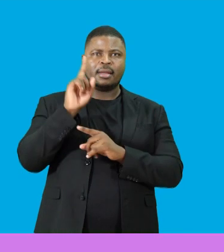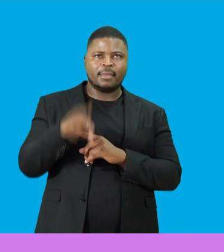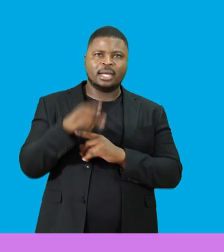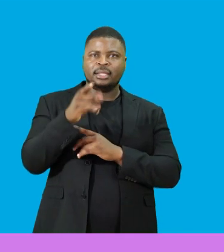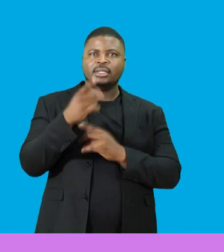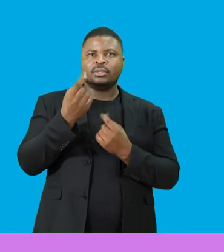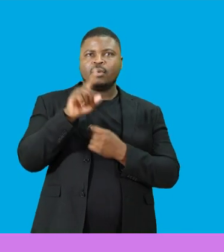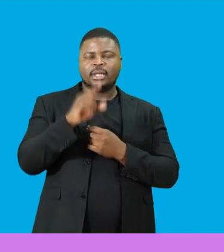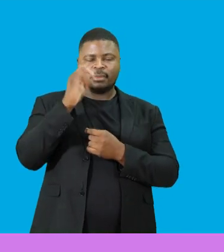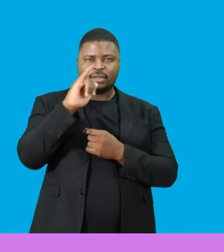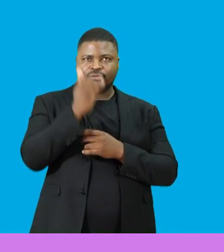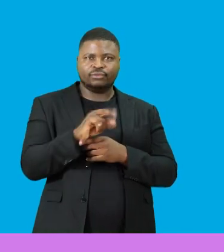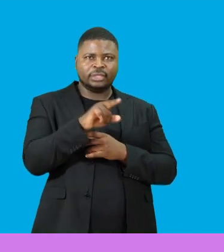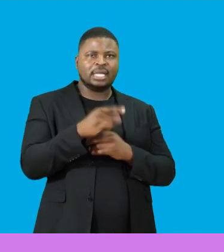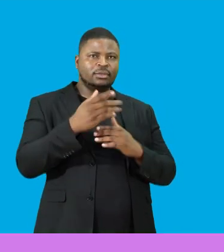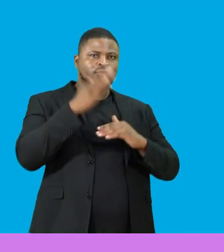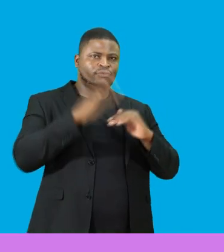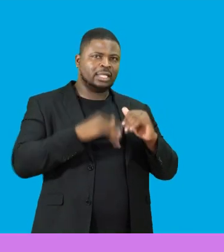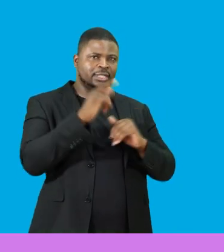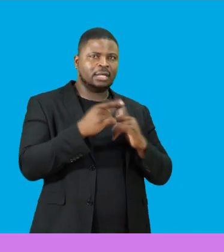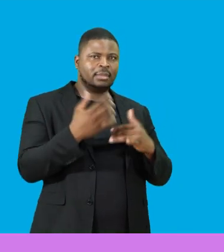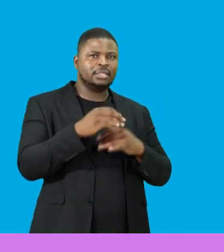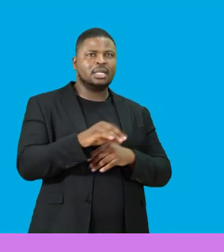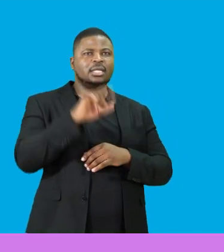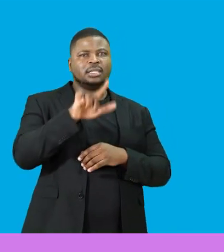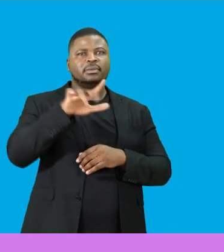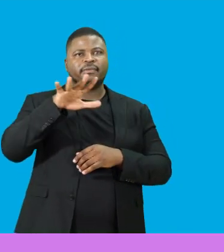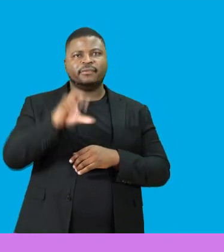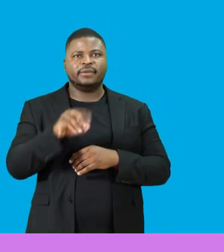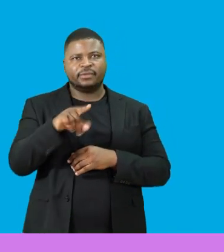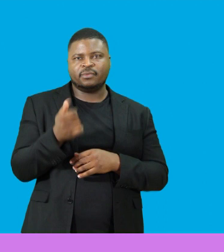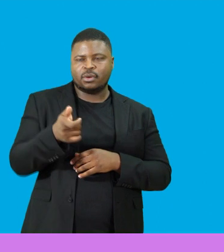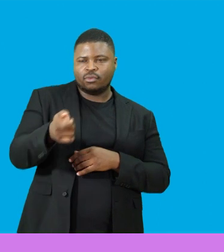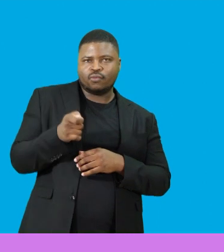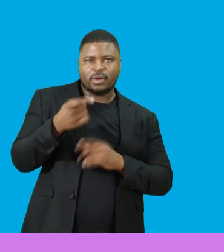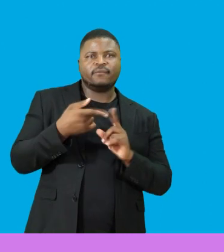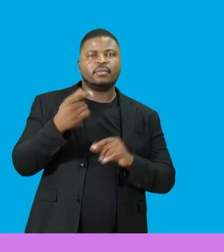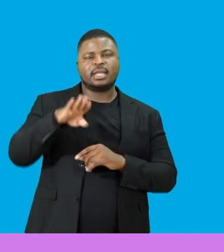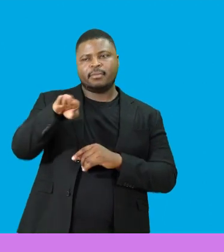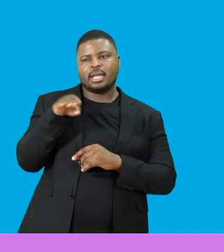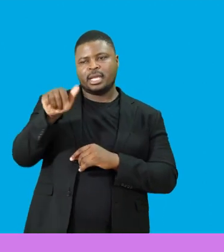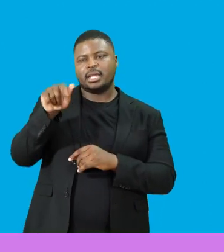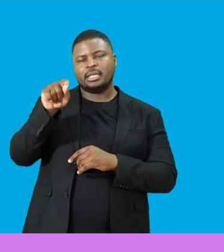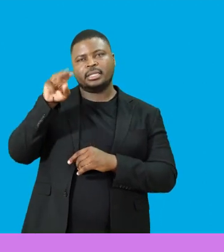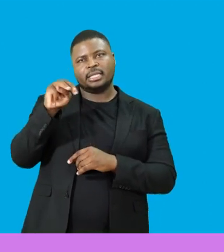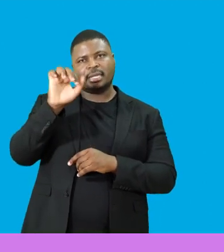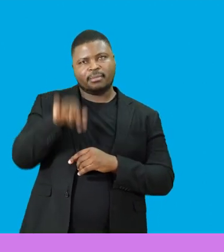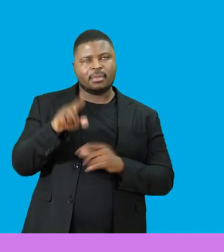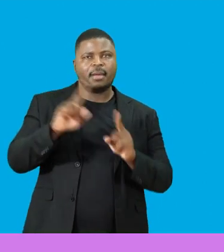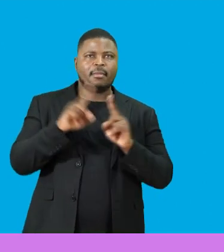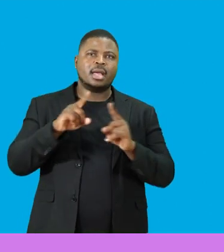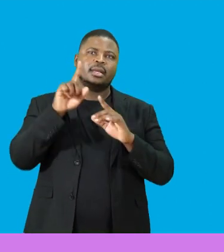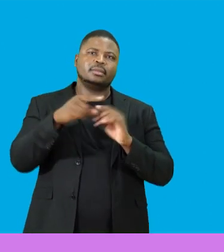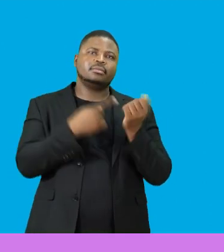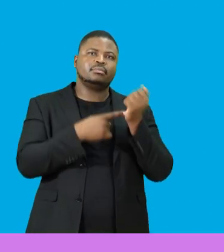for a 750 withdrawal at another bank's ATM. Let's look at our fee structure. Our fee structure has given us the fee structures. Now